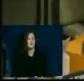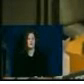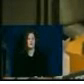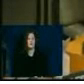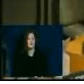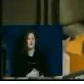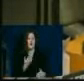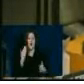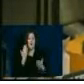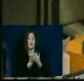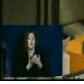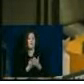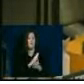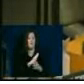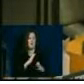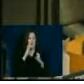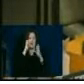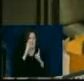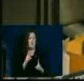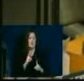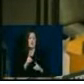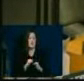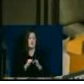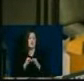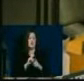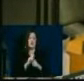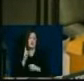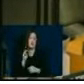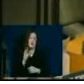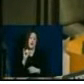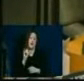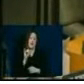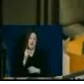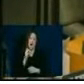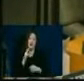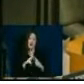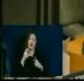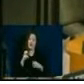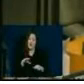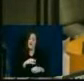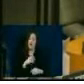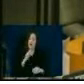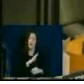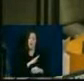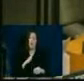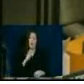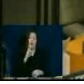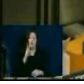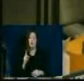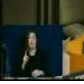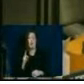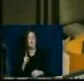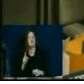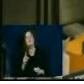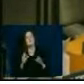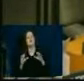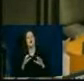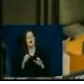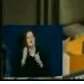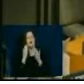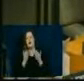approved by the Board of Education, and it's extended to Dr. McIntyre until either he accepts it or the board withdraws it. It's an active